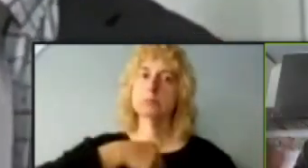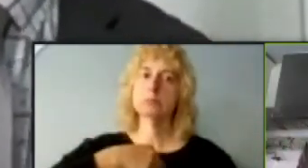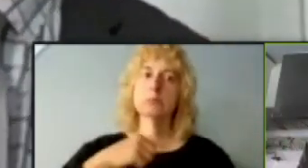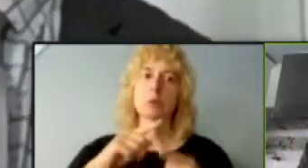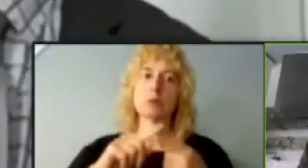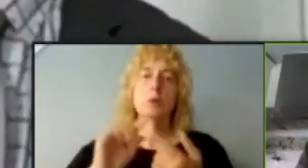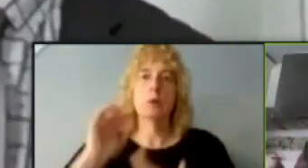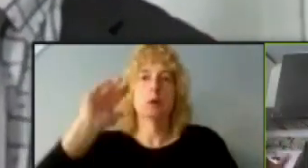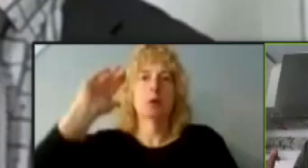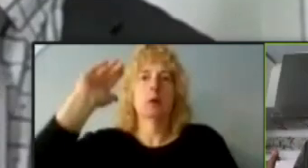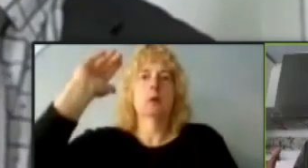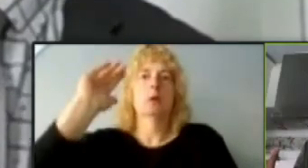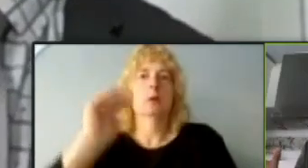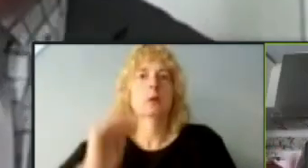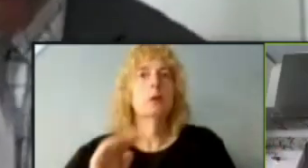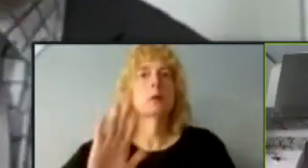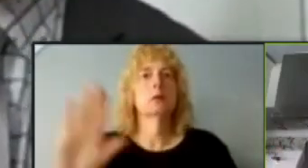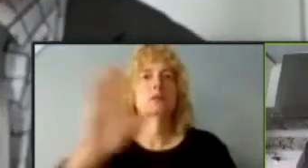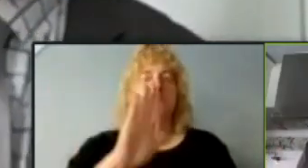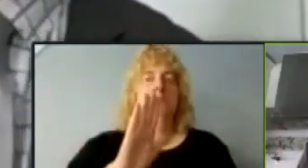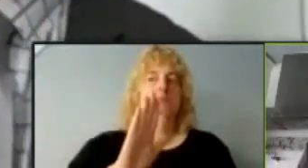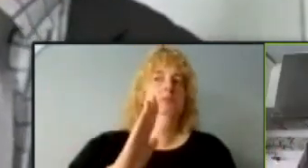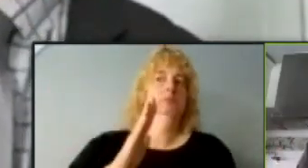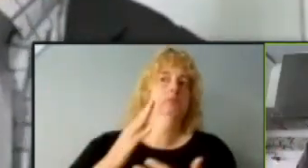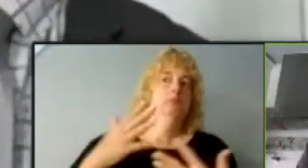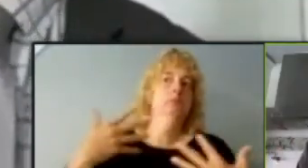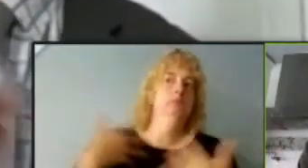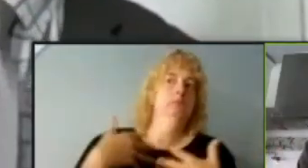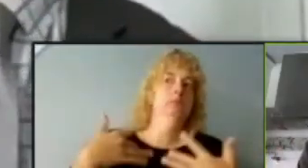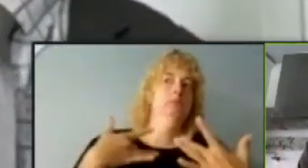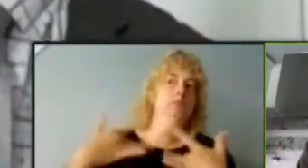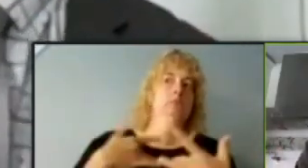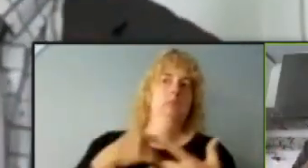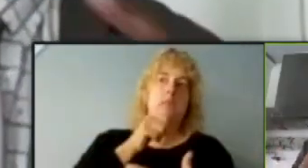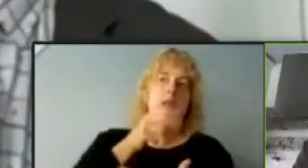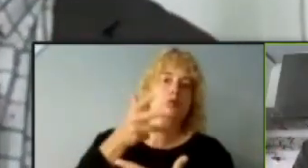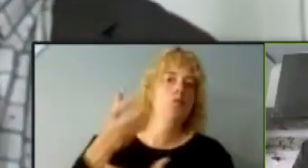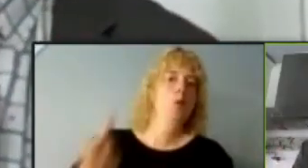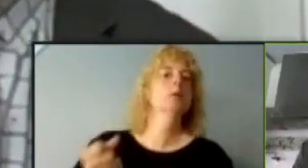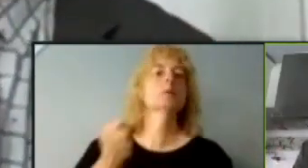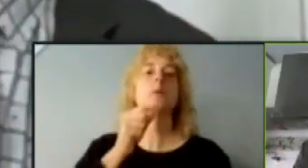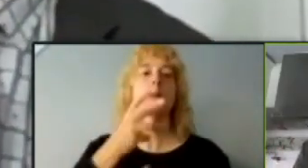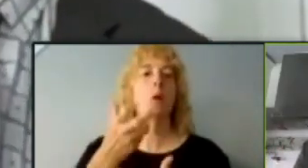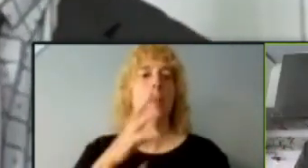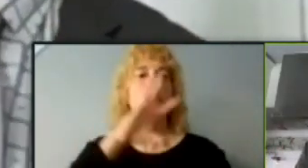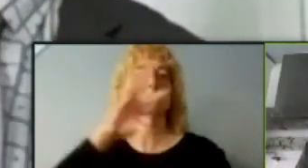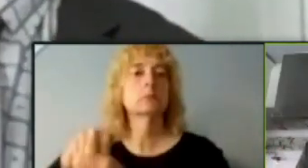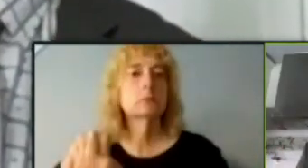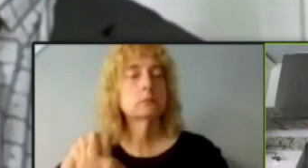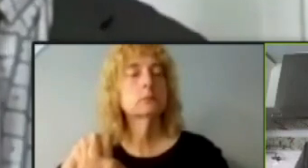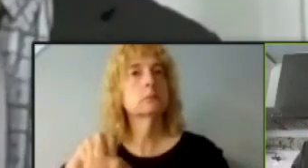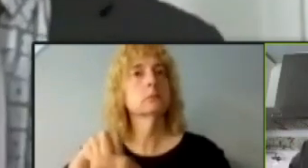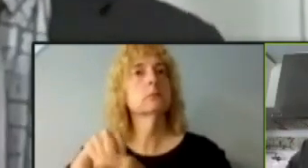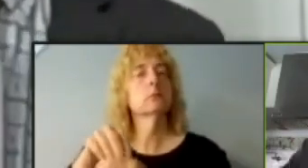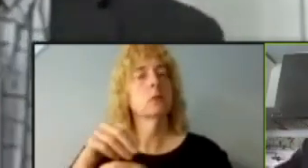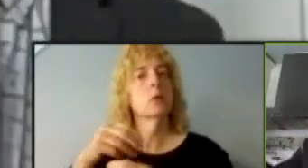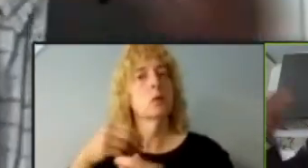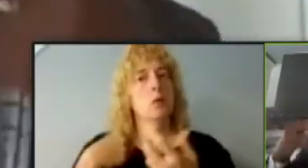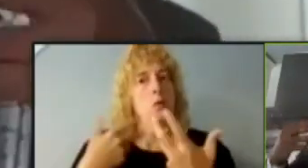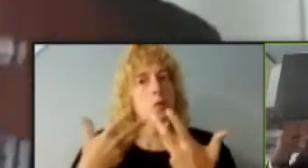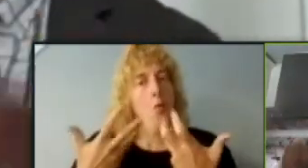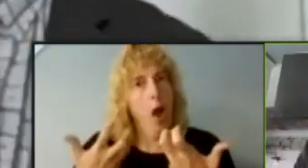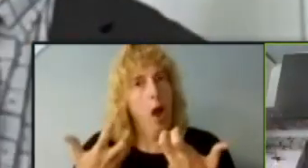level of mistrust and lack of participation, and actually creating the opposite effect, building